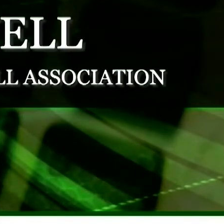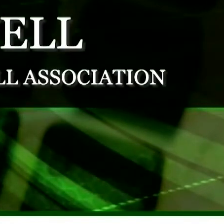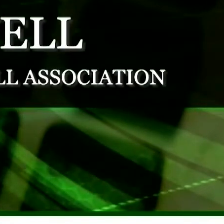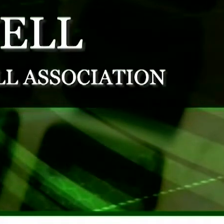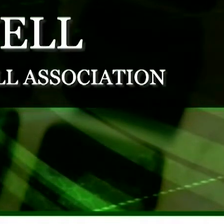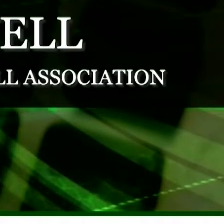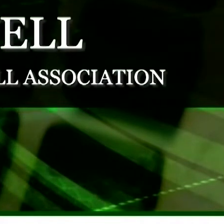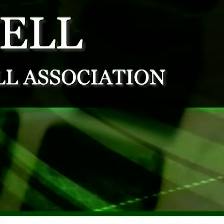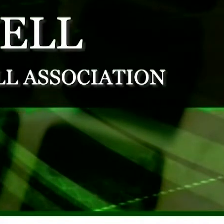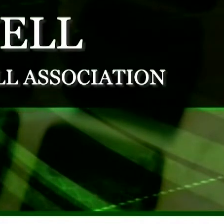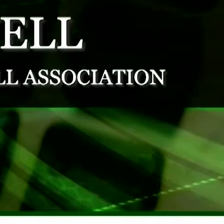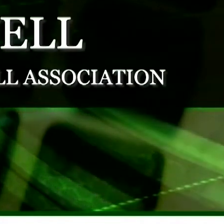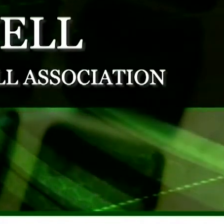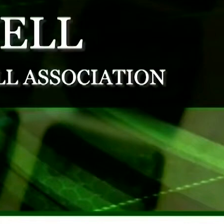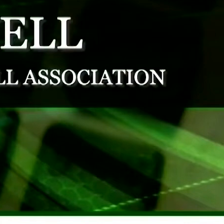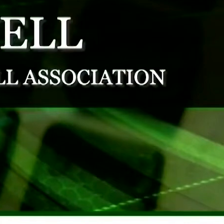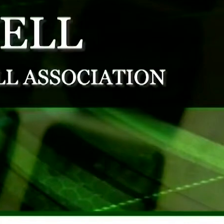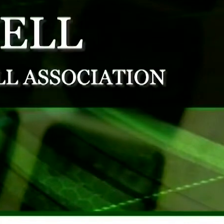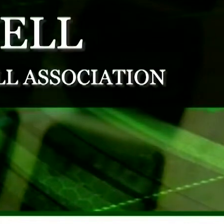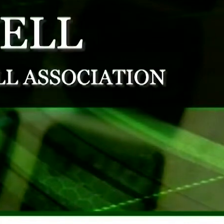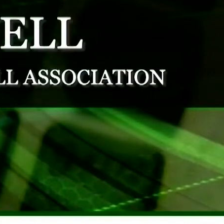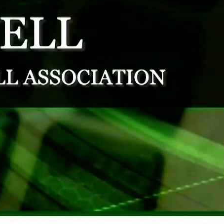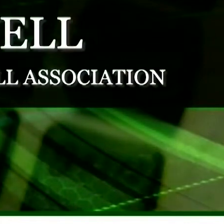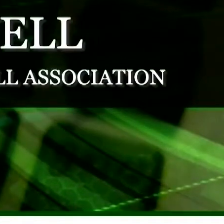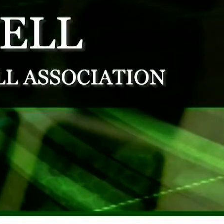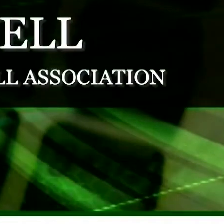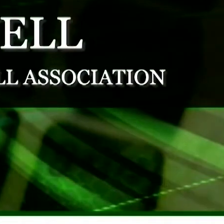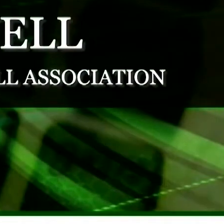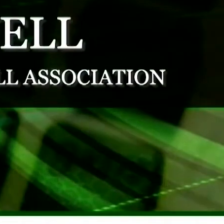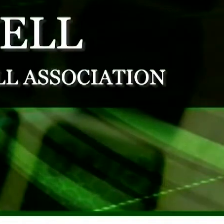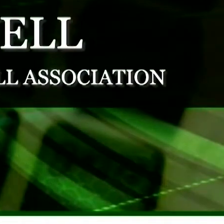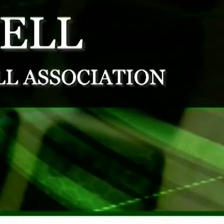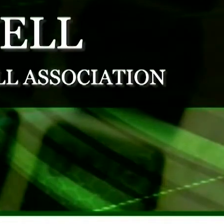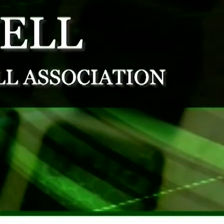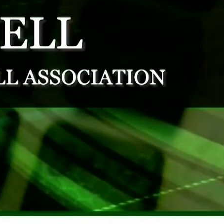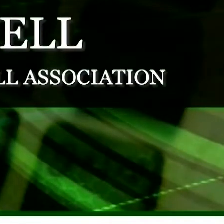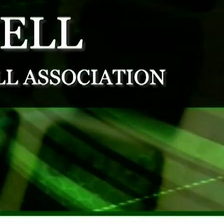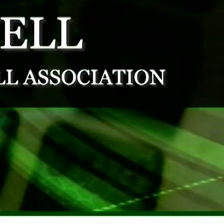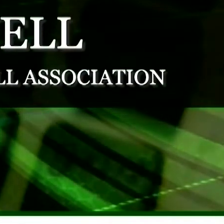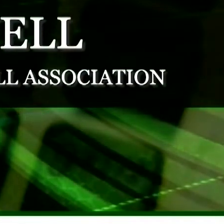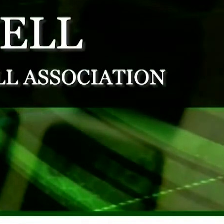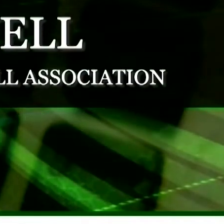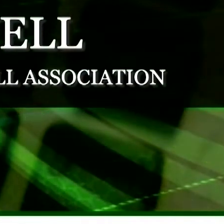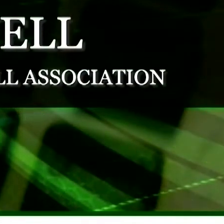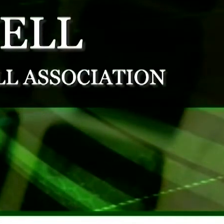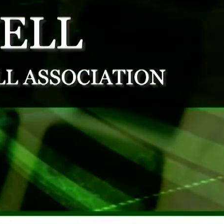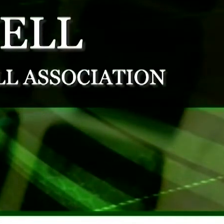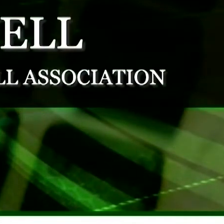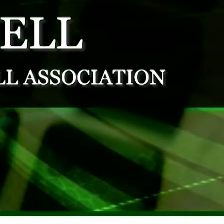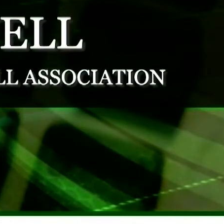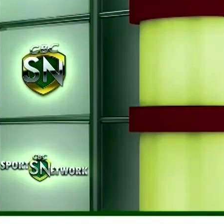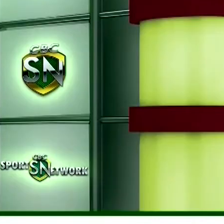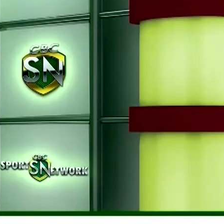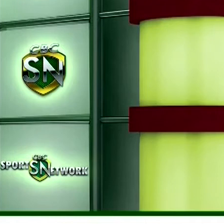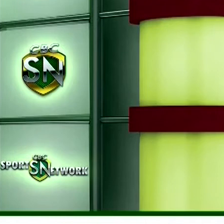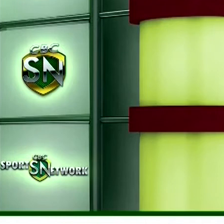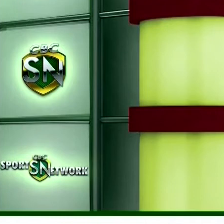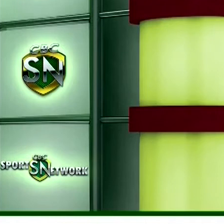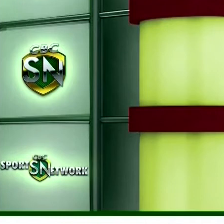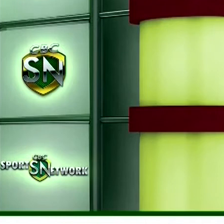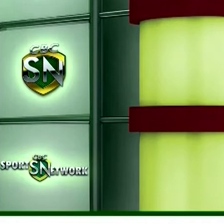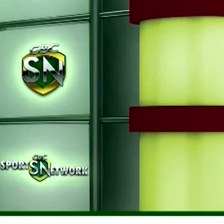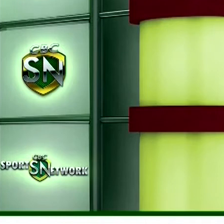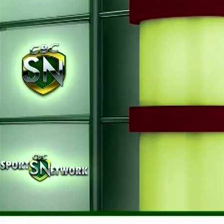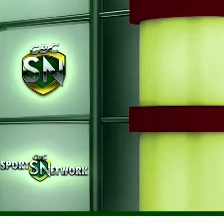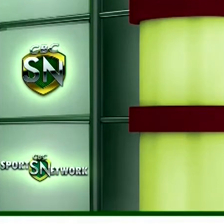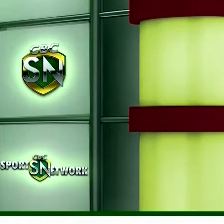put players back on court. So this year is really to get persons ready for our competition next year. Next